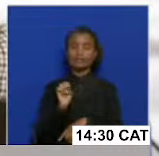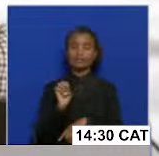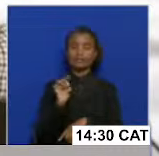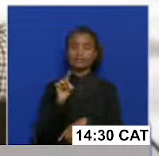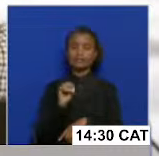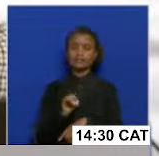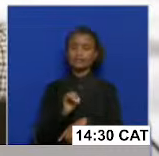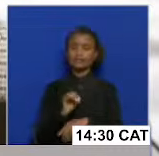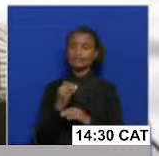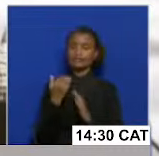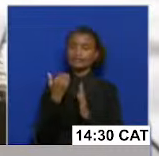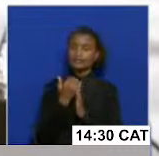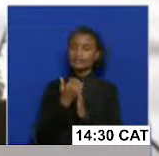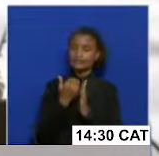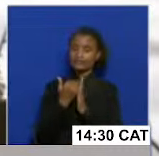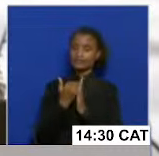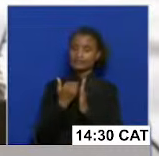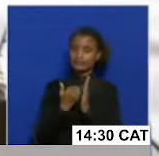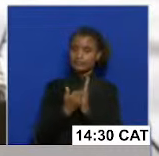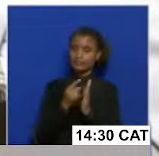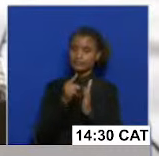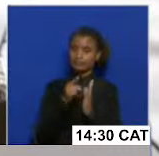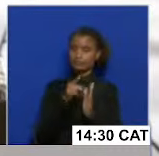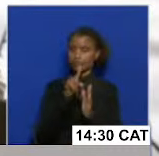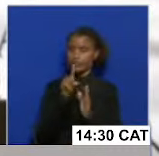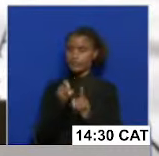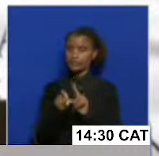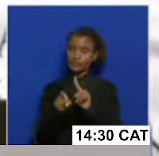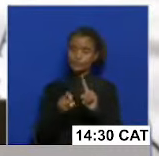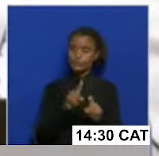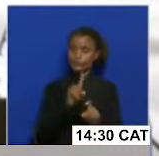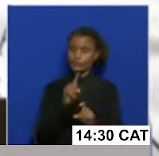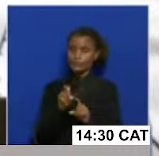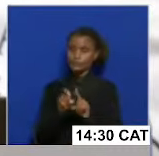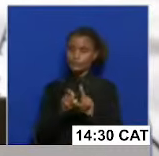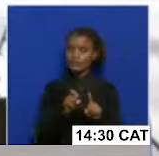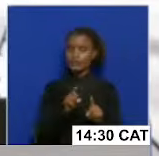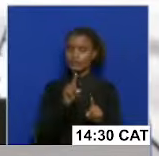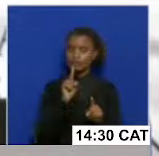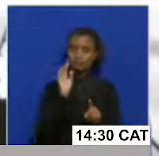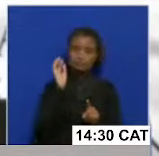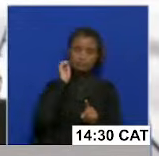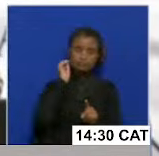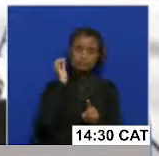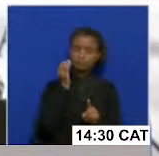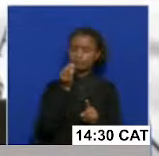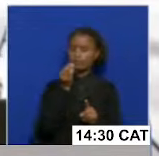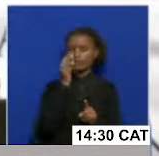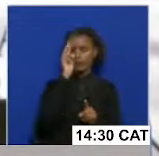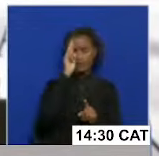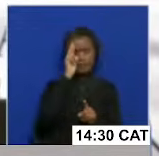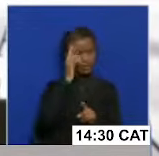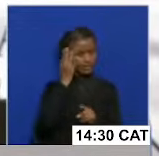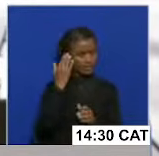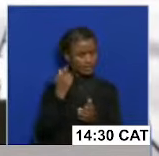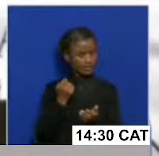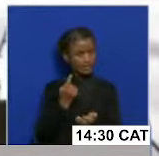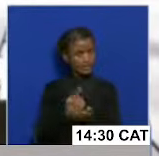it now, and as you see it, surely you remember what was going on. And I've just suggested to you